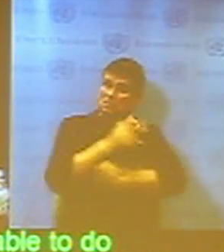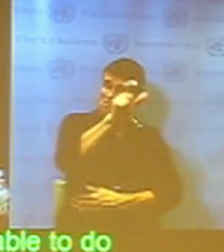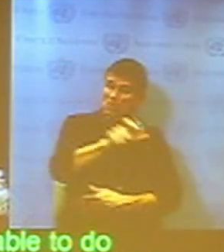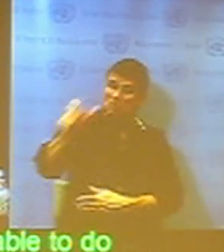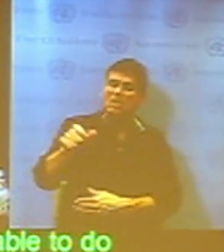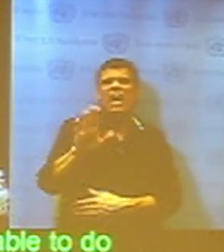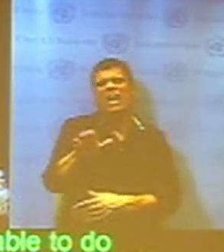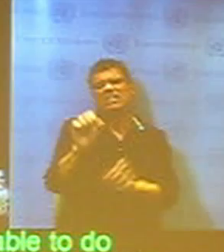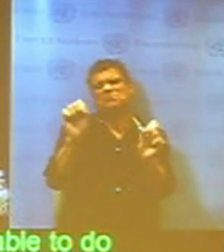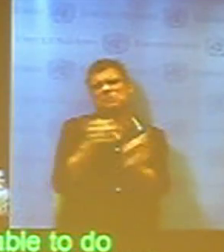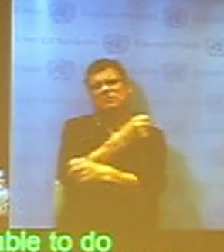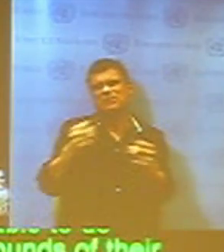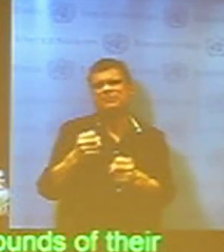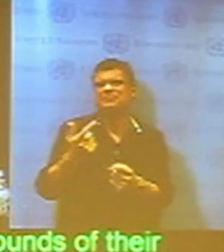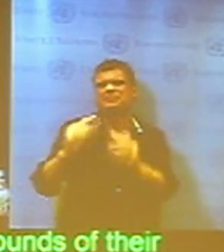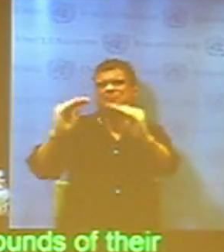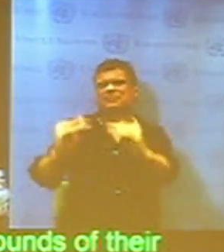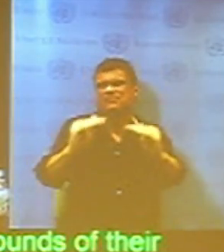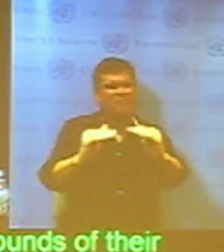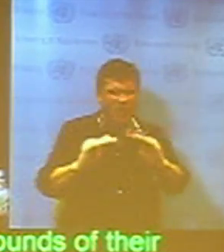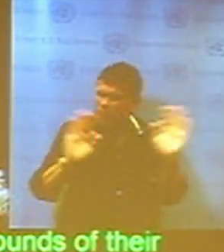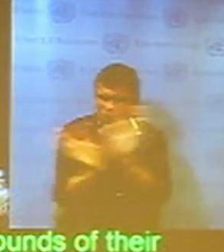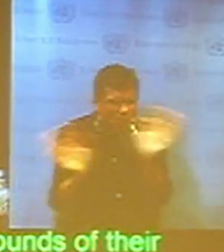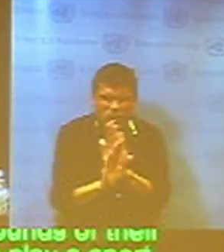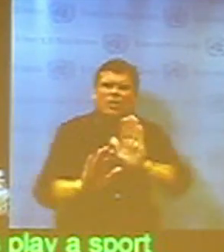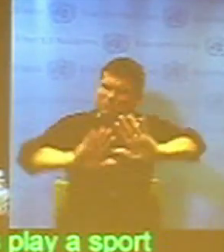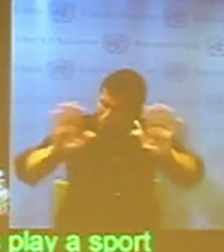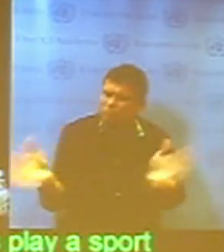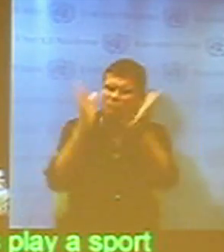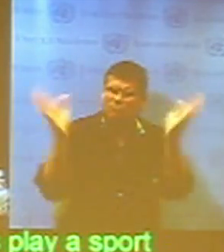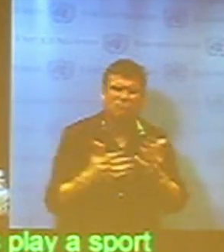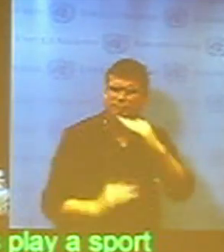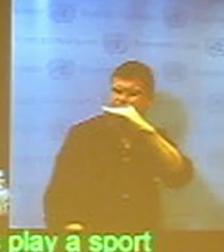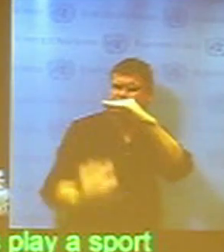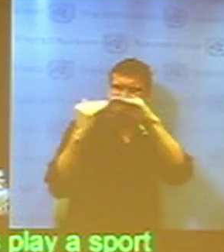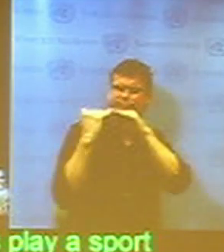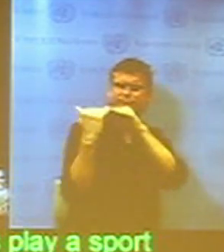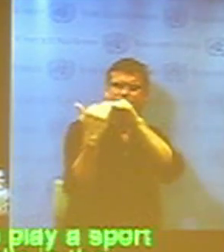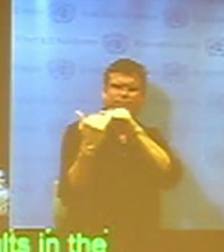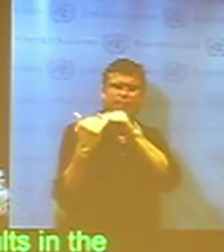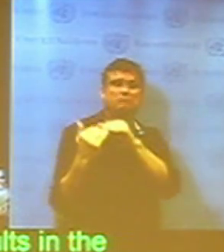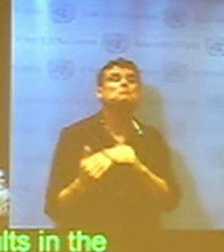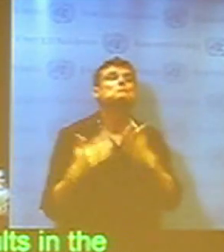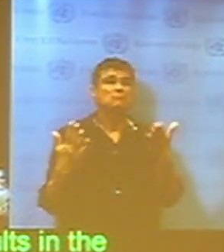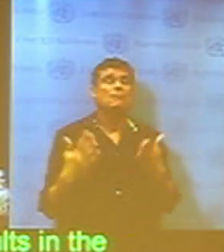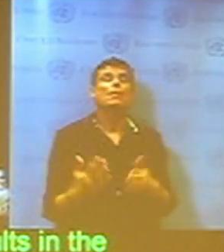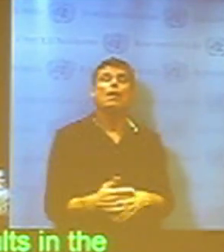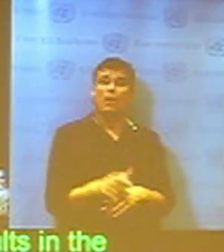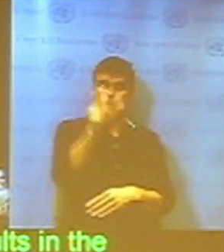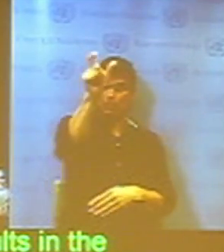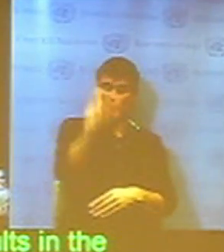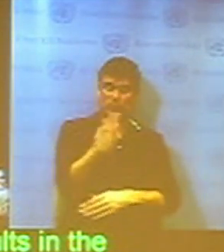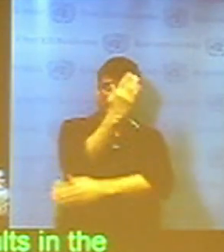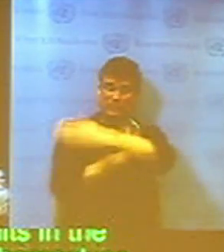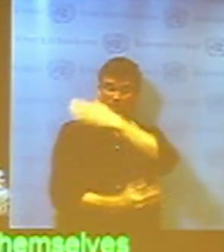many cases, this results in the individuals with disabilities themselves not believing that they can do something like this. So I'm